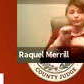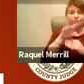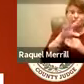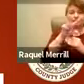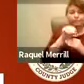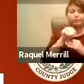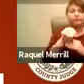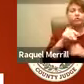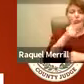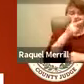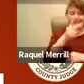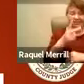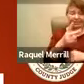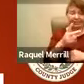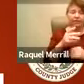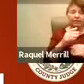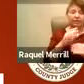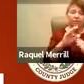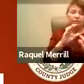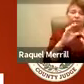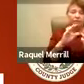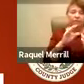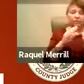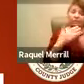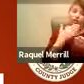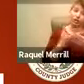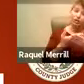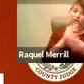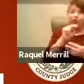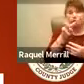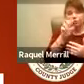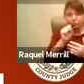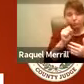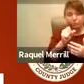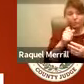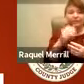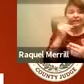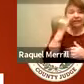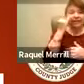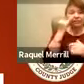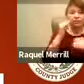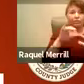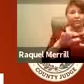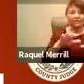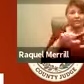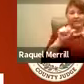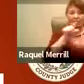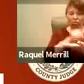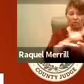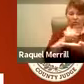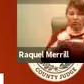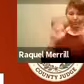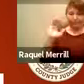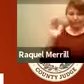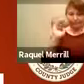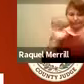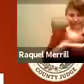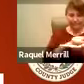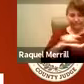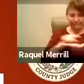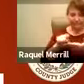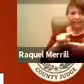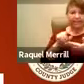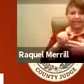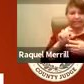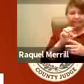to see, hopefully, some good news here. If you take a 7-day average of cases, okay, as you